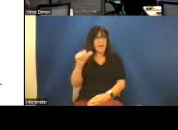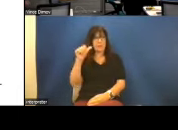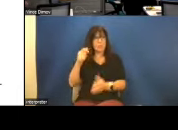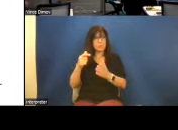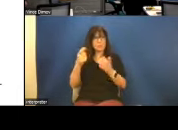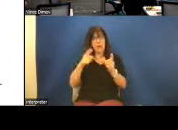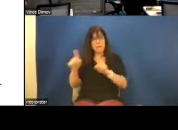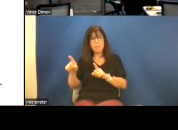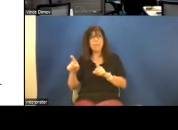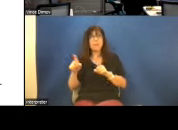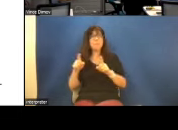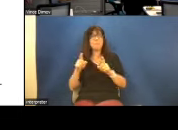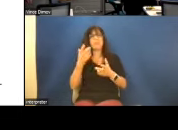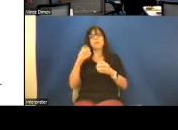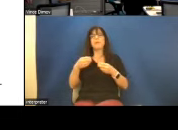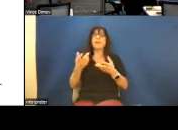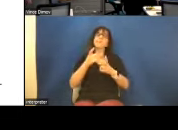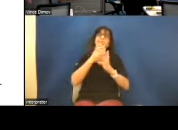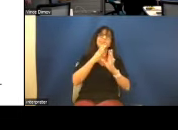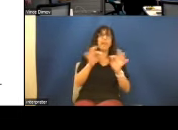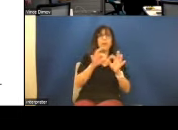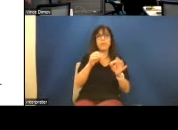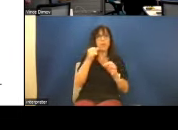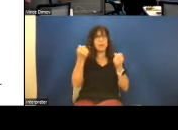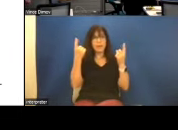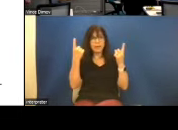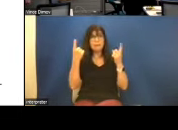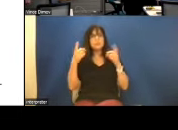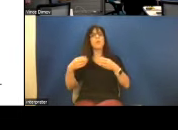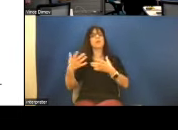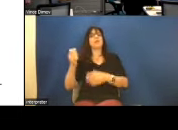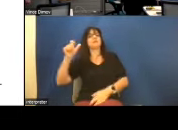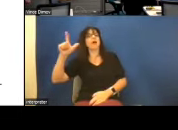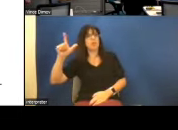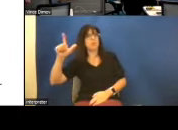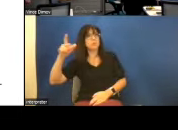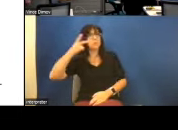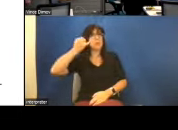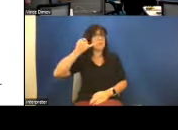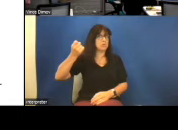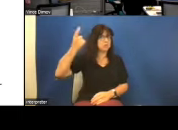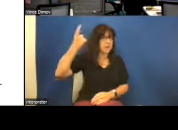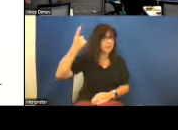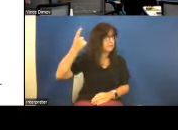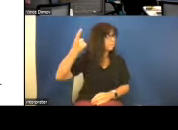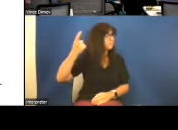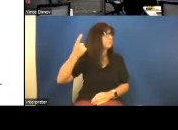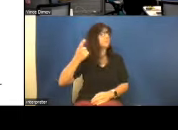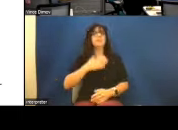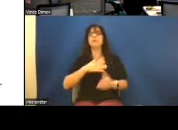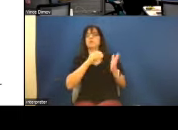occasions where you maybe have given it in spoken language and then they don't get it, and so you give the ASL to see if they understand that,